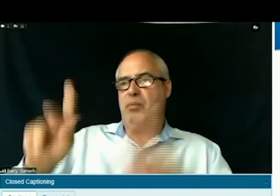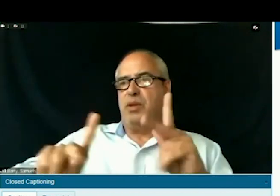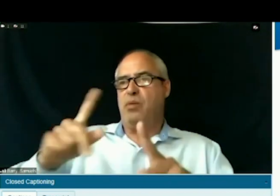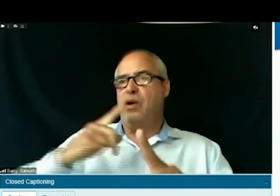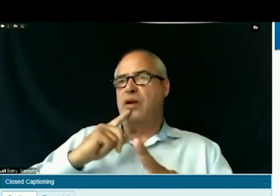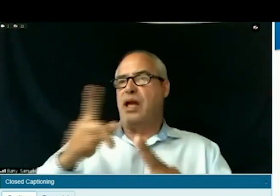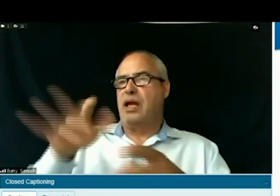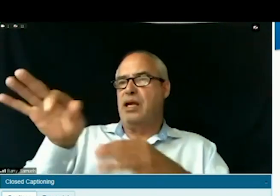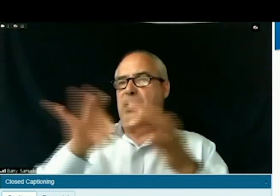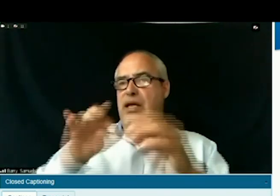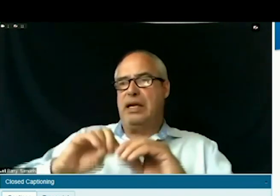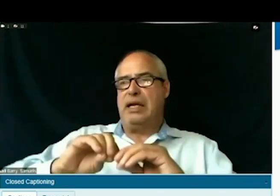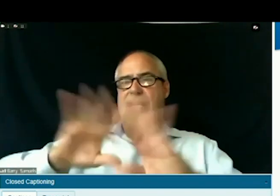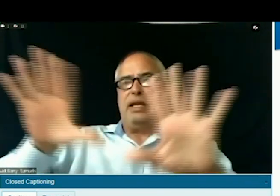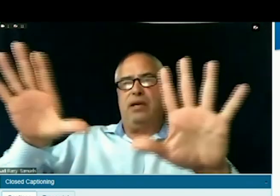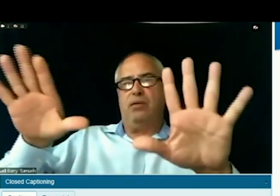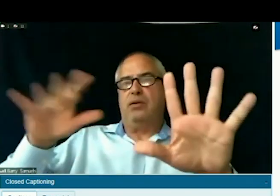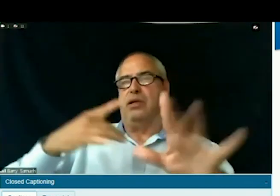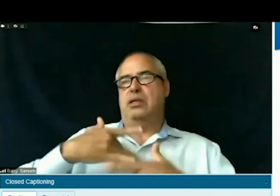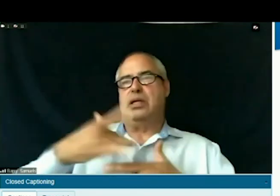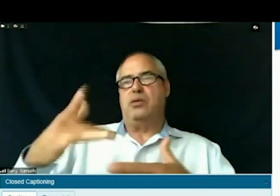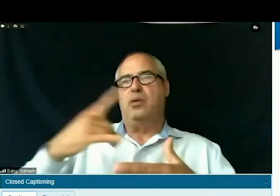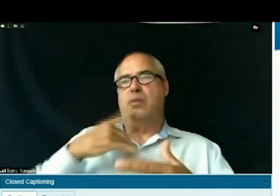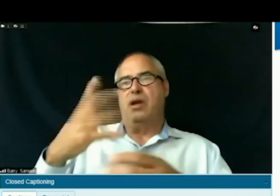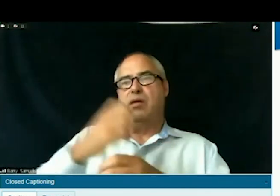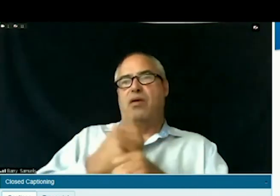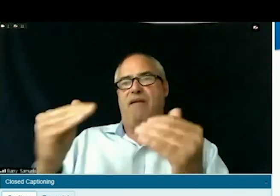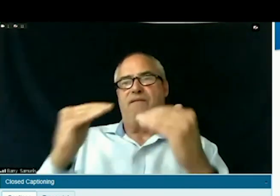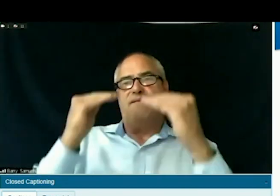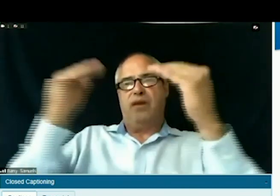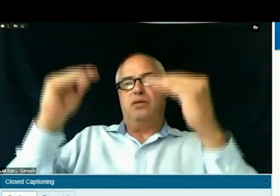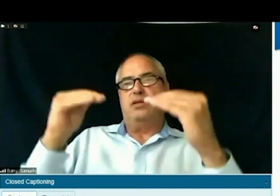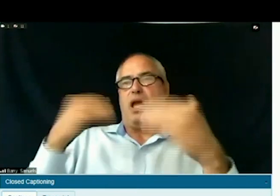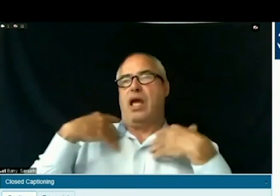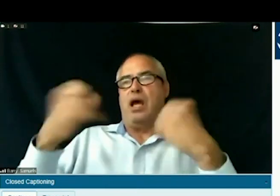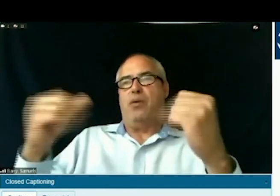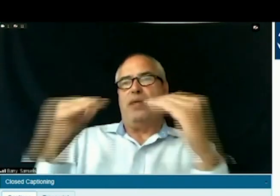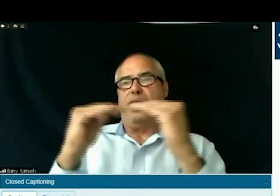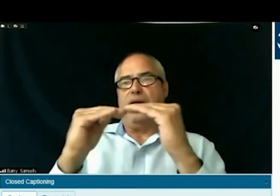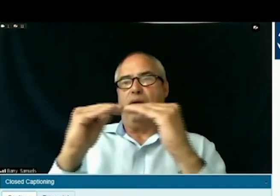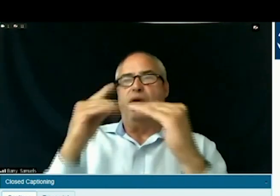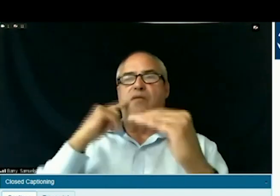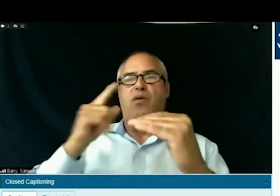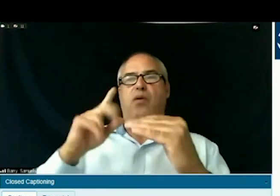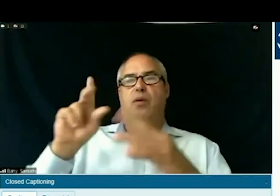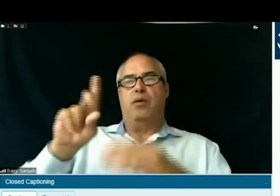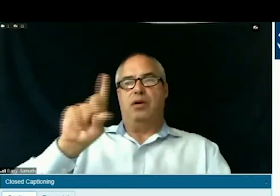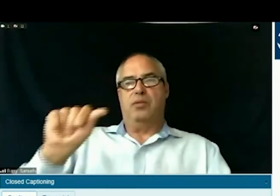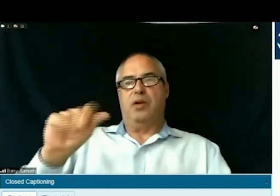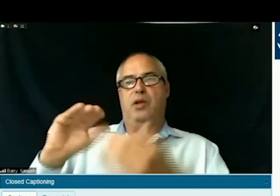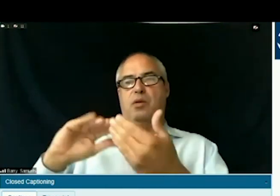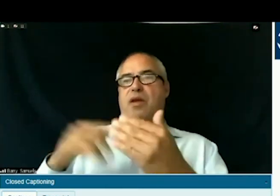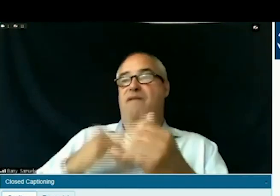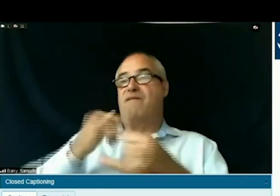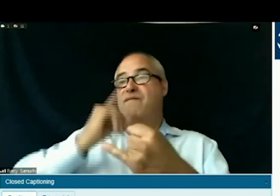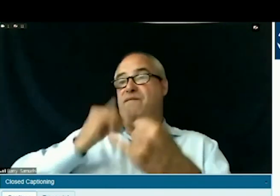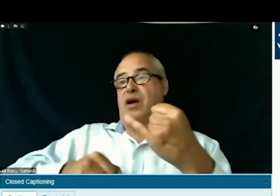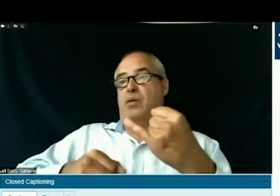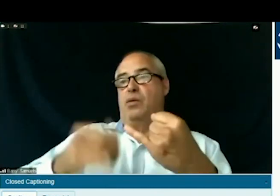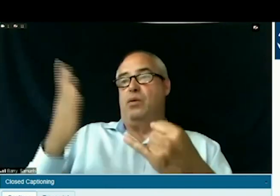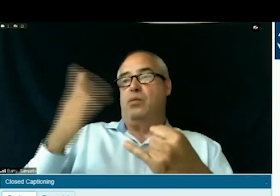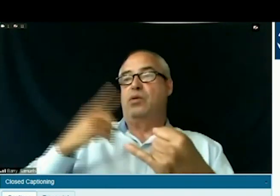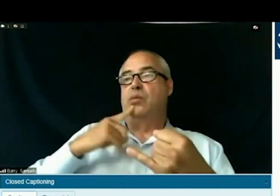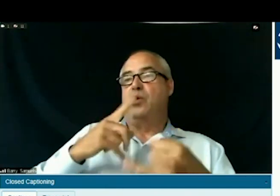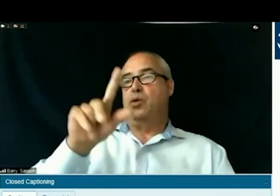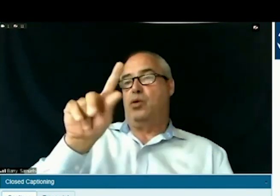and intentional steps that can be taken to advance health and equity for this community. Our final presentation will be from